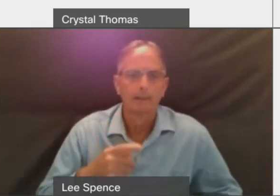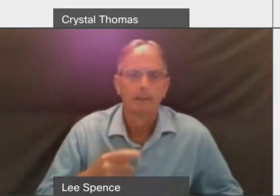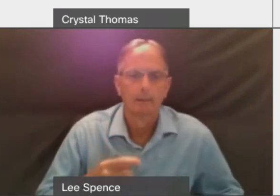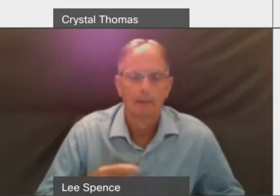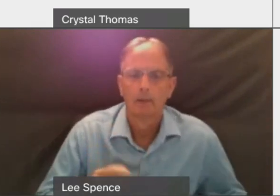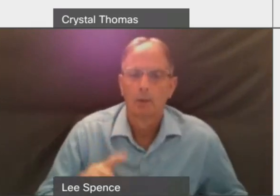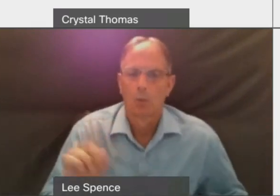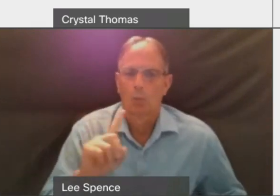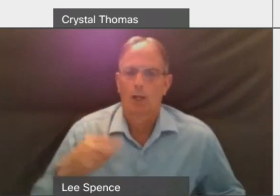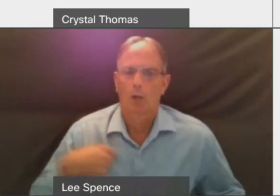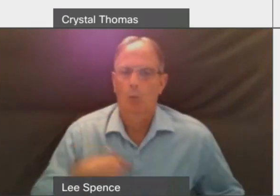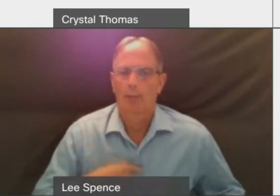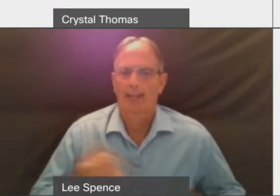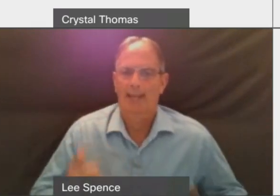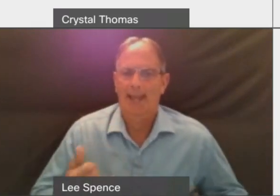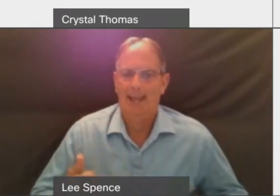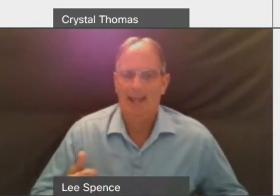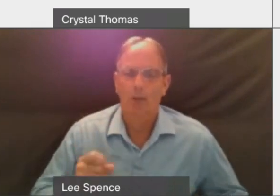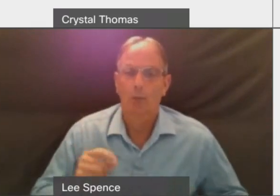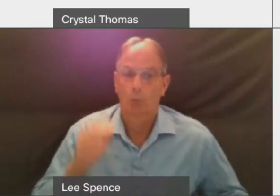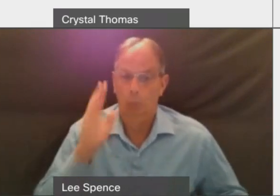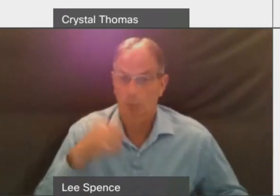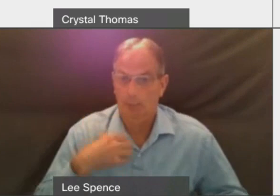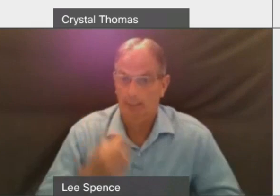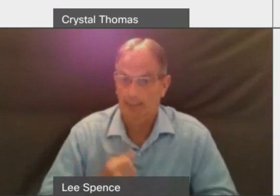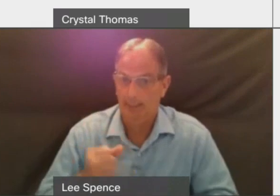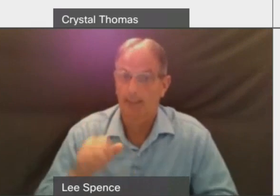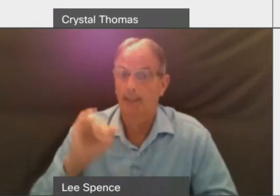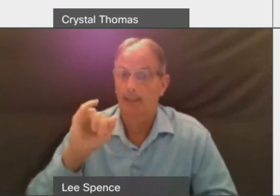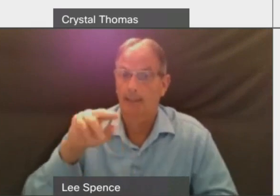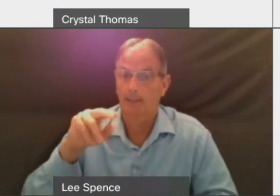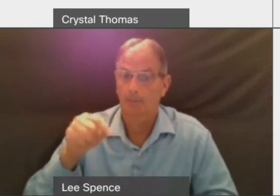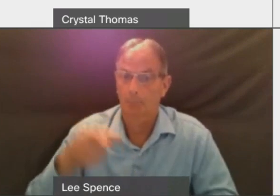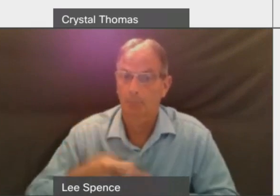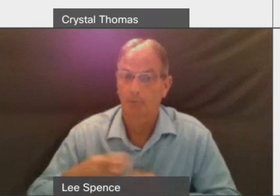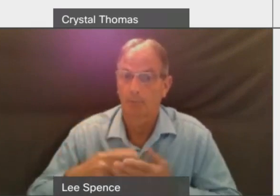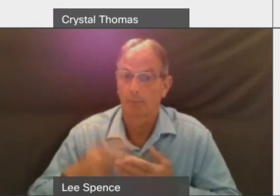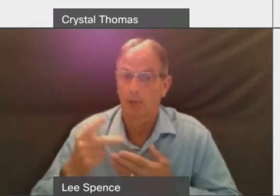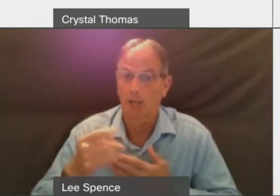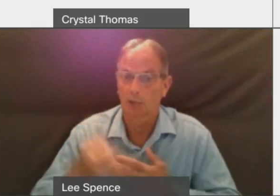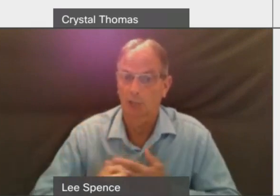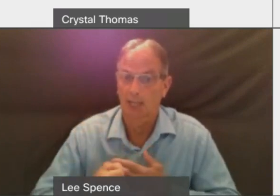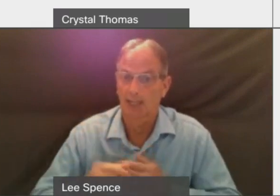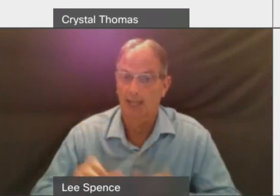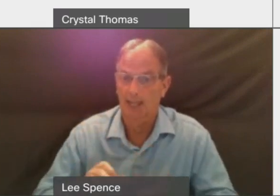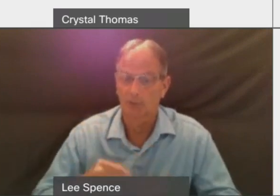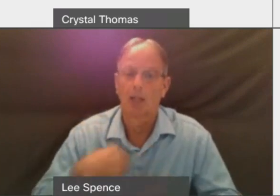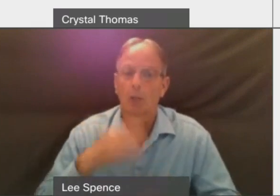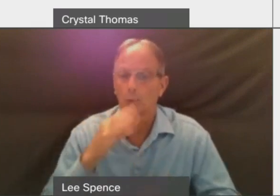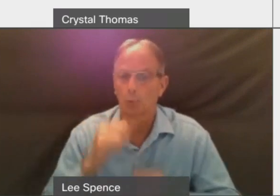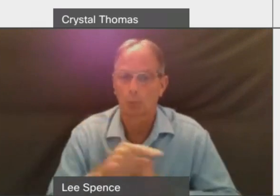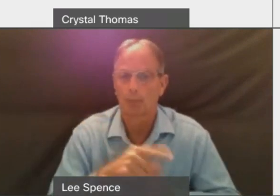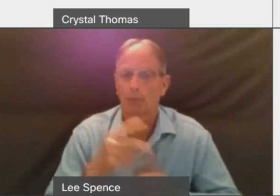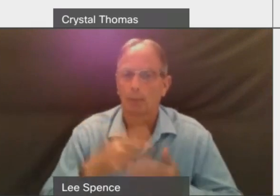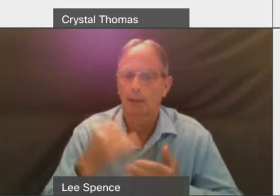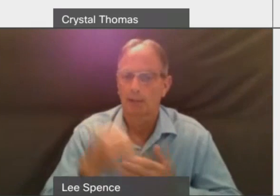where we are so far. Will we be getting input from Project Action? I will be talking about this with Project Action tomorrow and